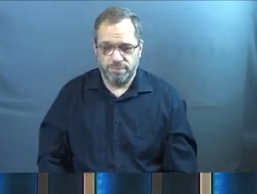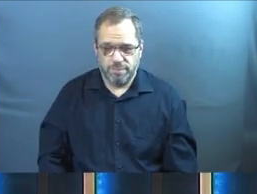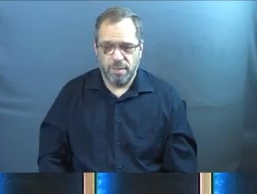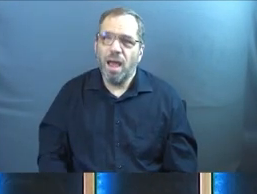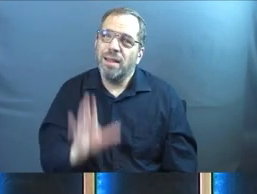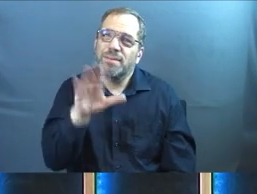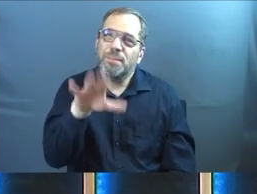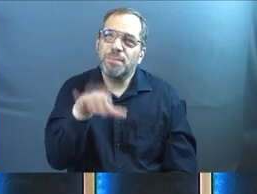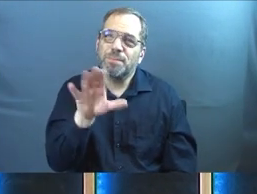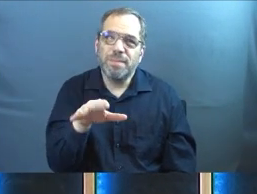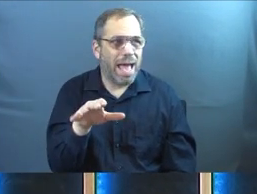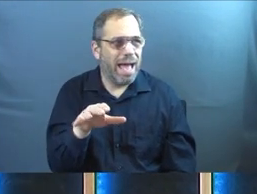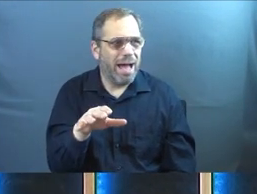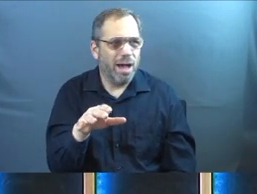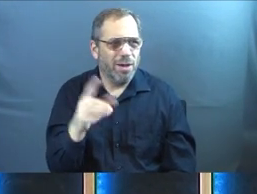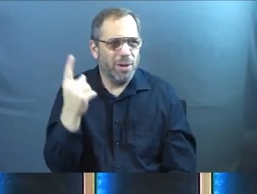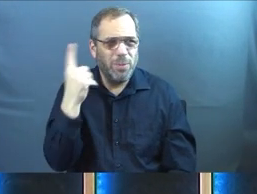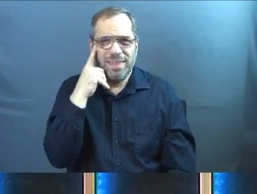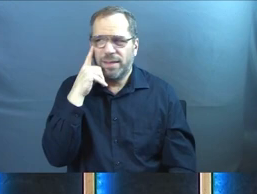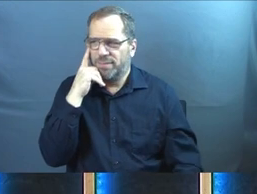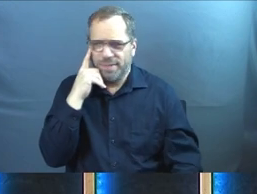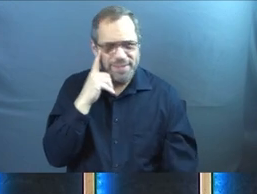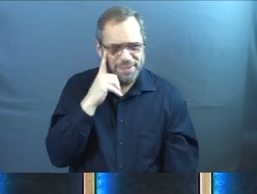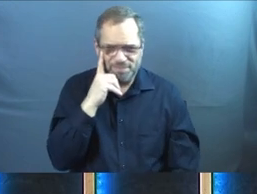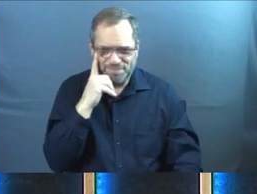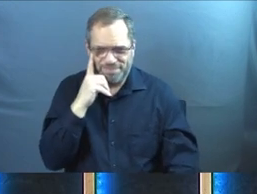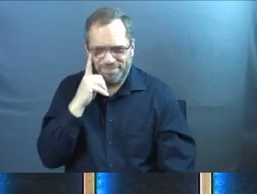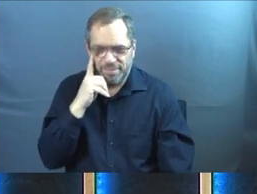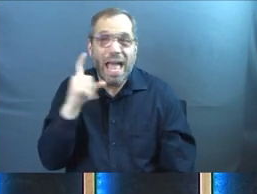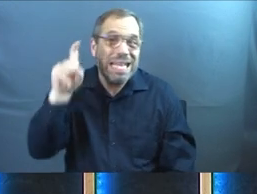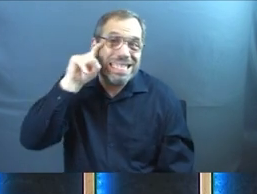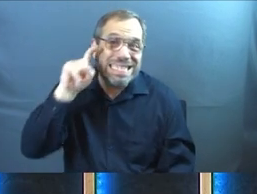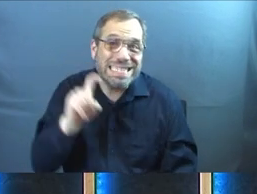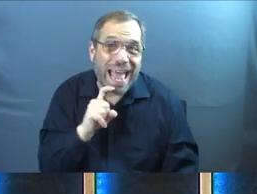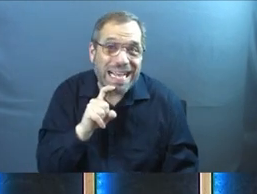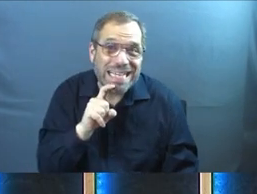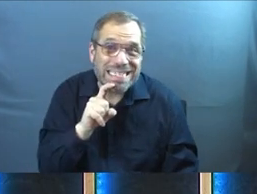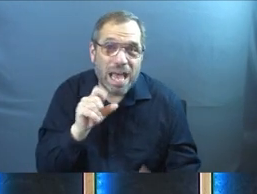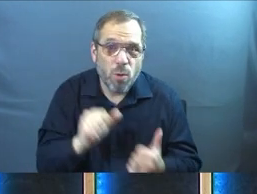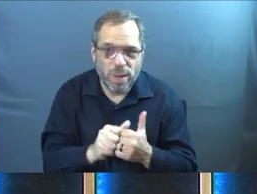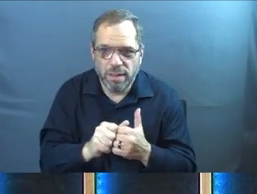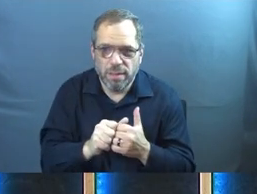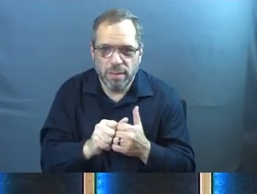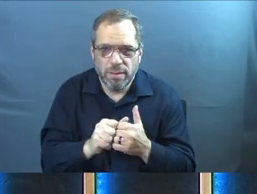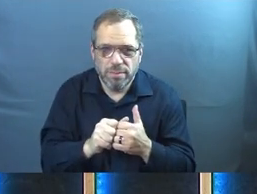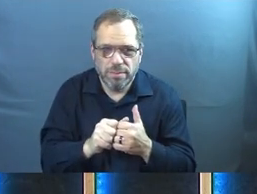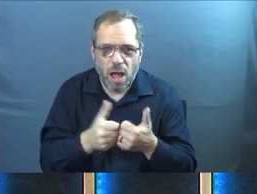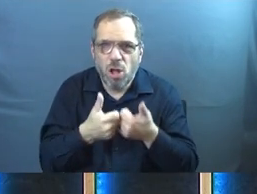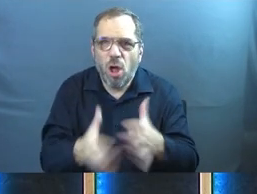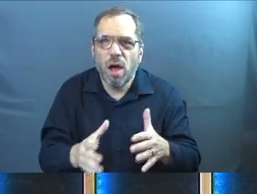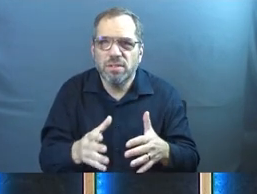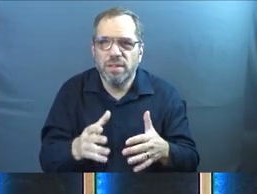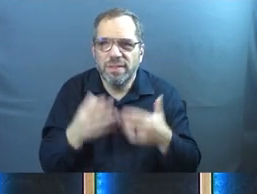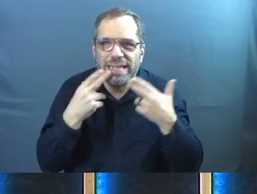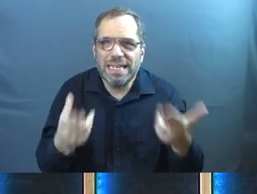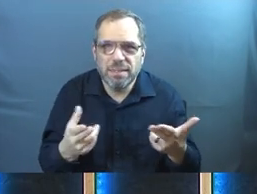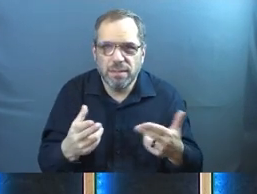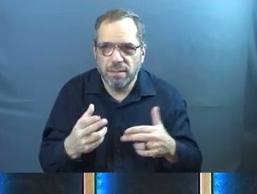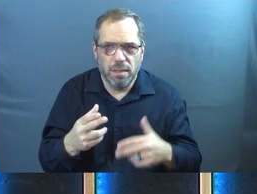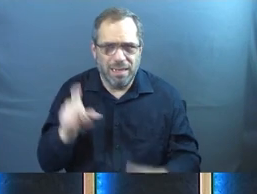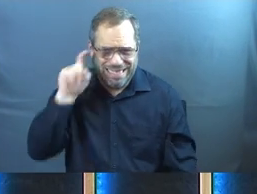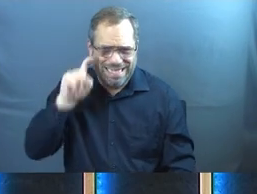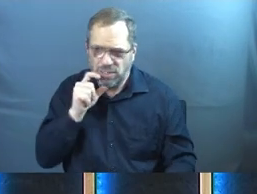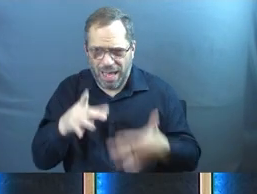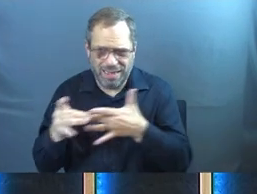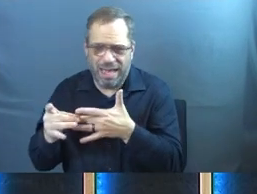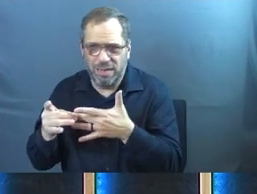What's interesting is some of us associate sexuality with a loss of innocence. Sexuality does not